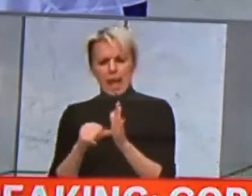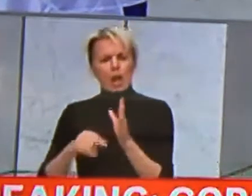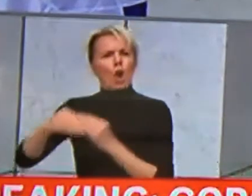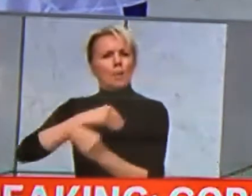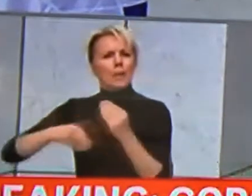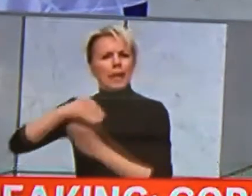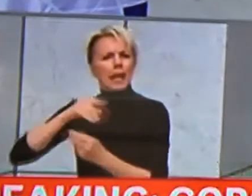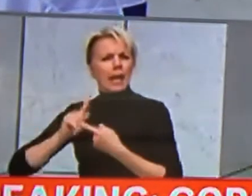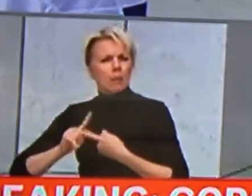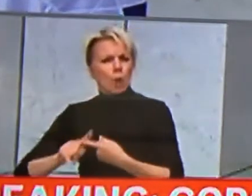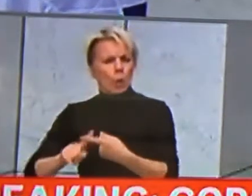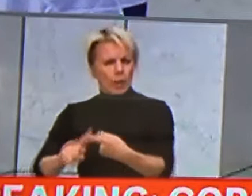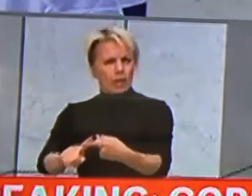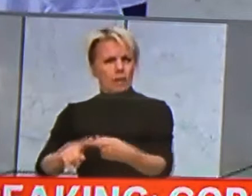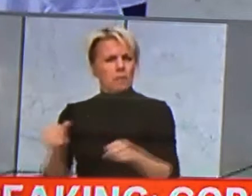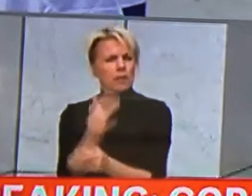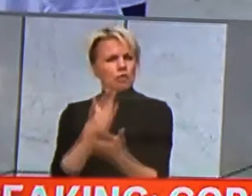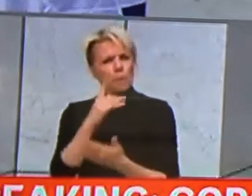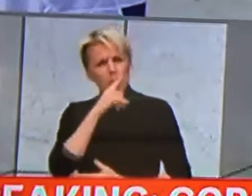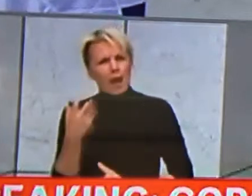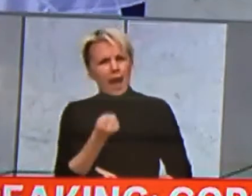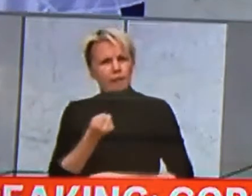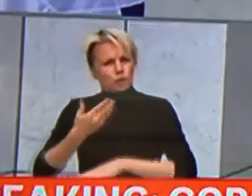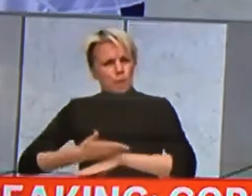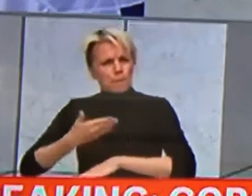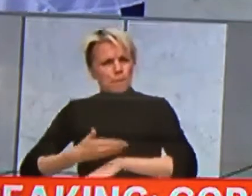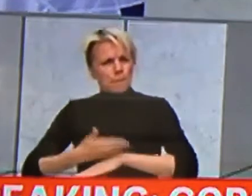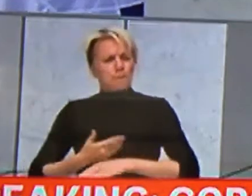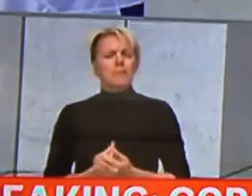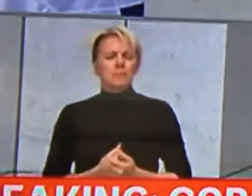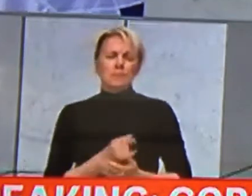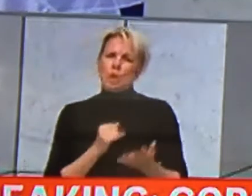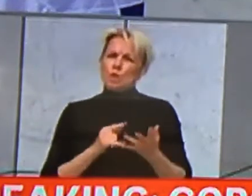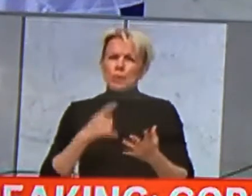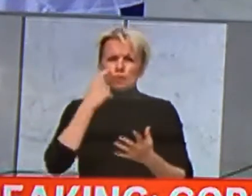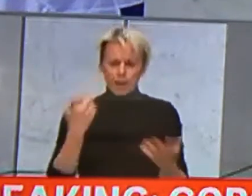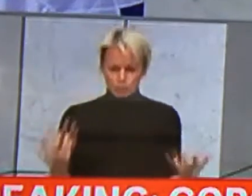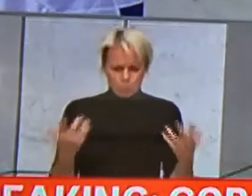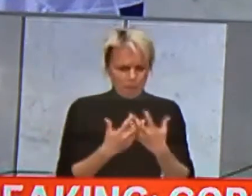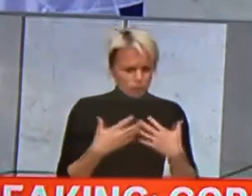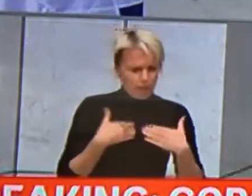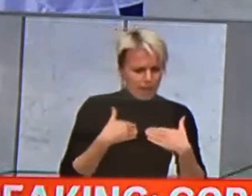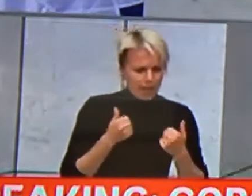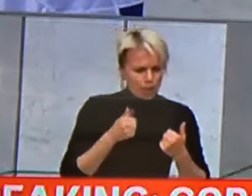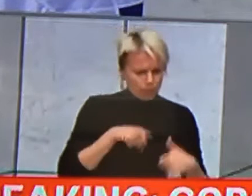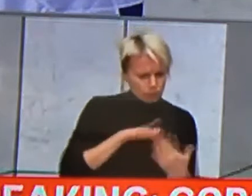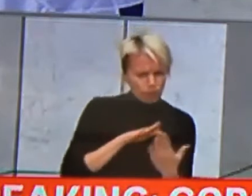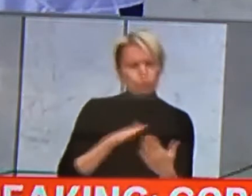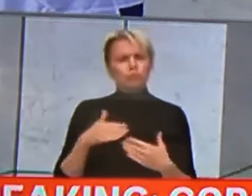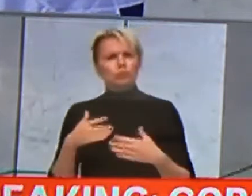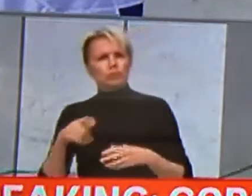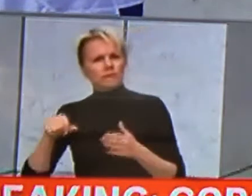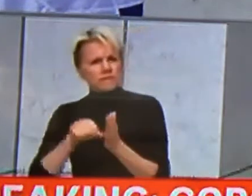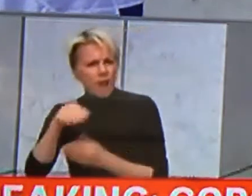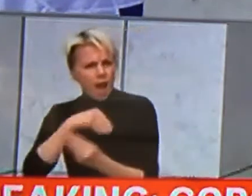understand the need to try and keep these things as close together as we possibly can. But the great point about today is the